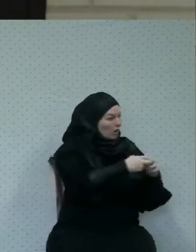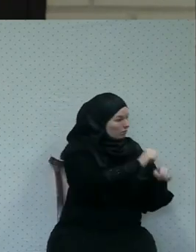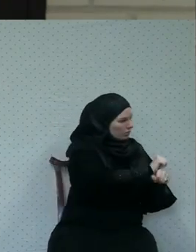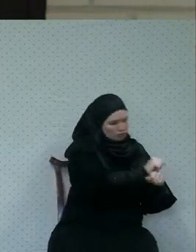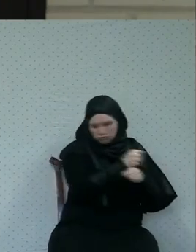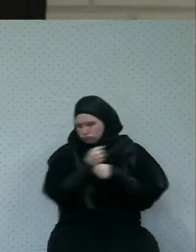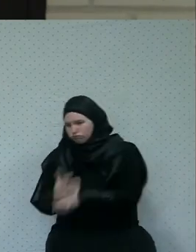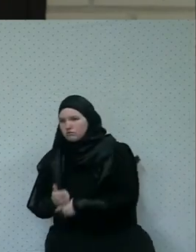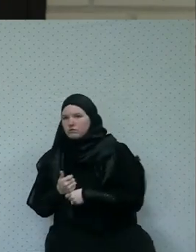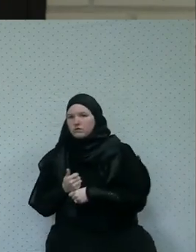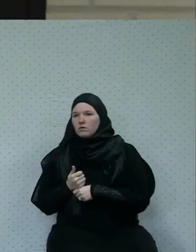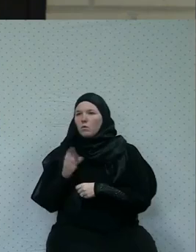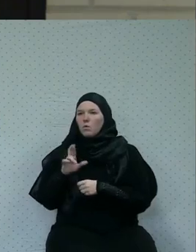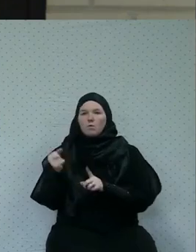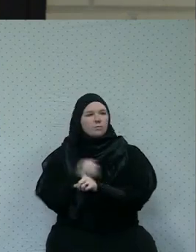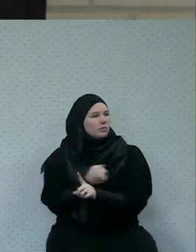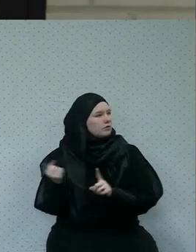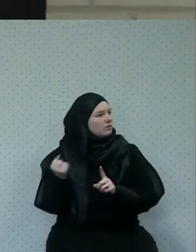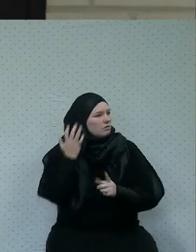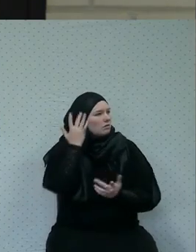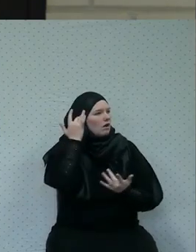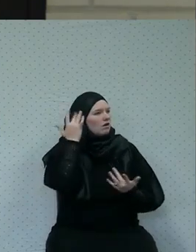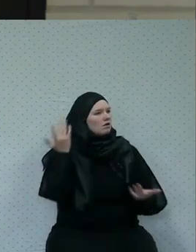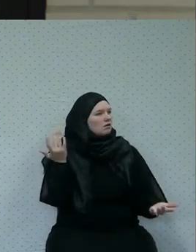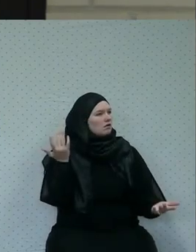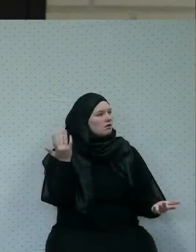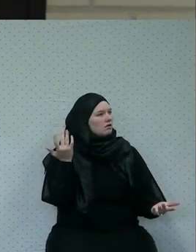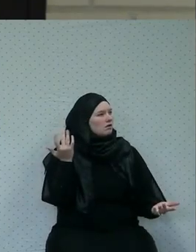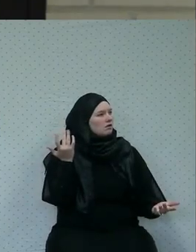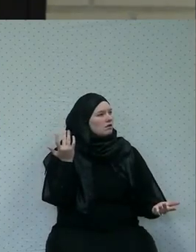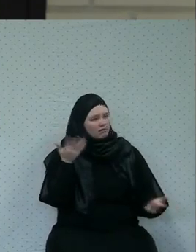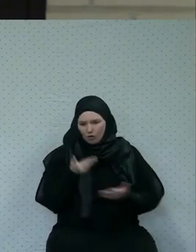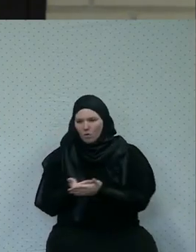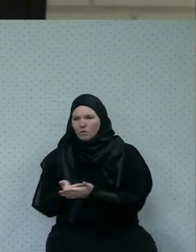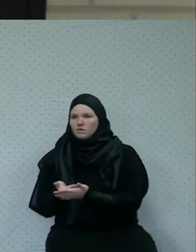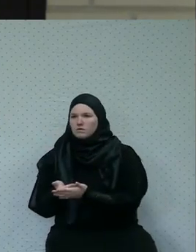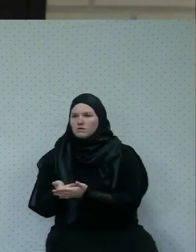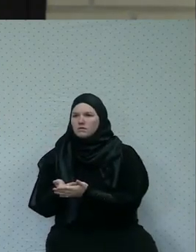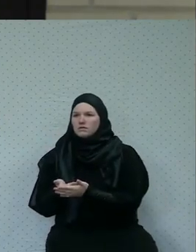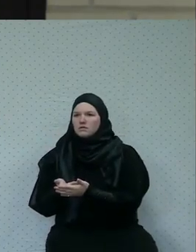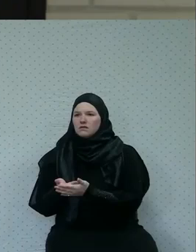we abuse each other at times. Why? Because they are so close. What are they going to do?